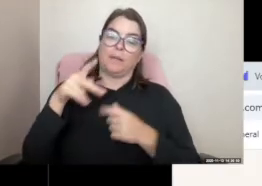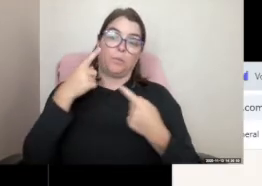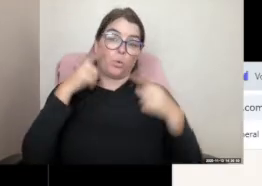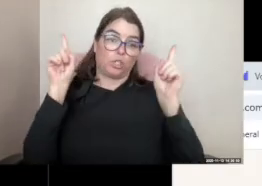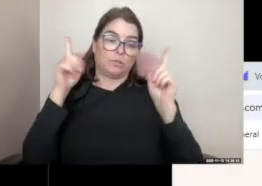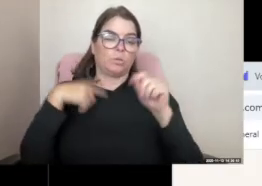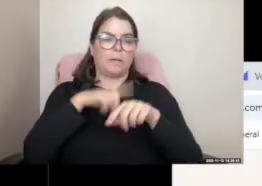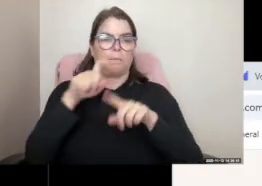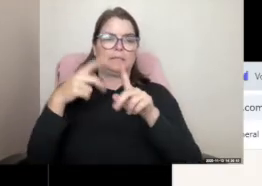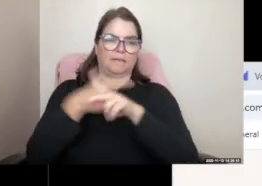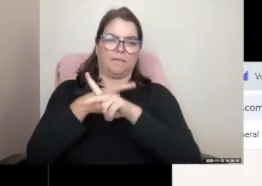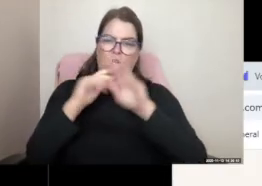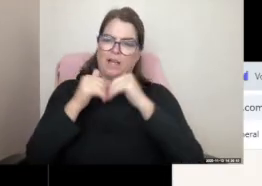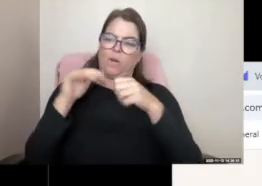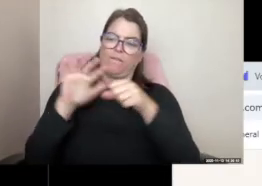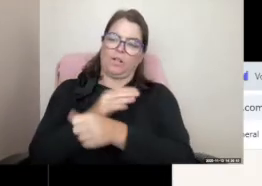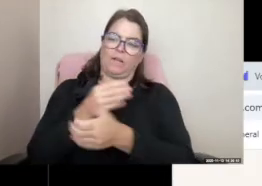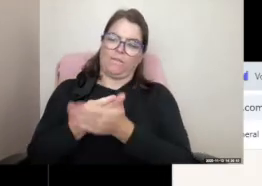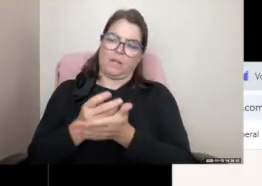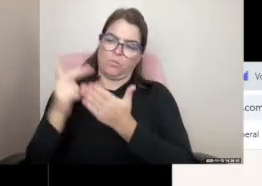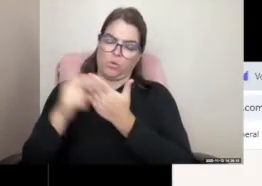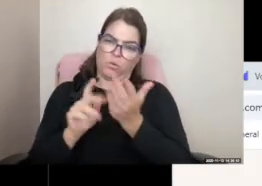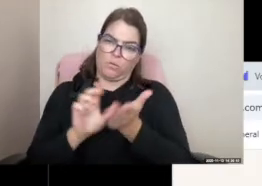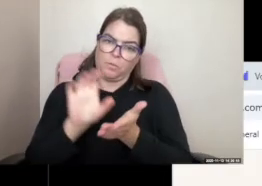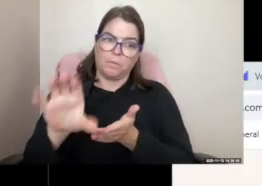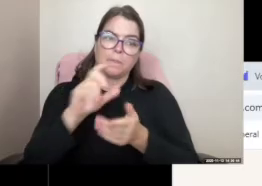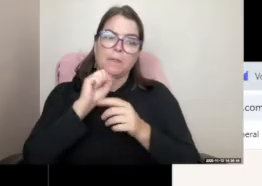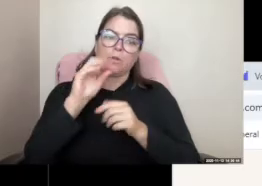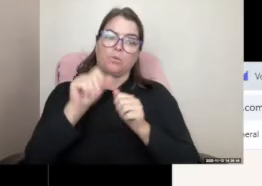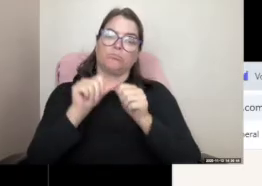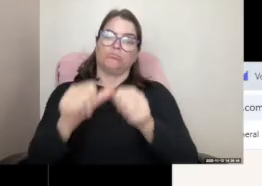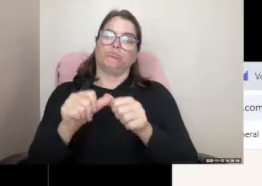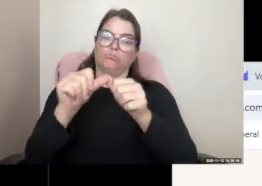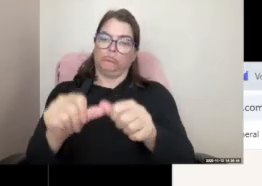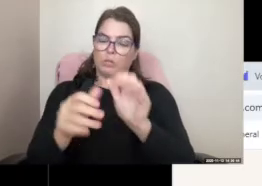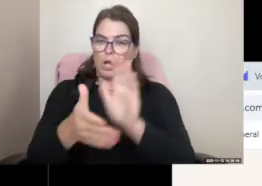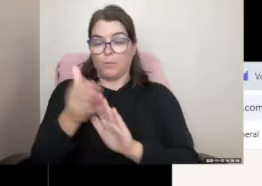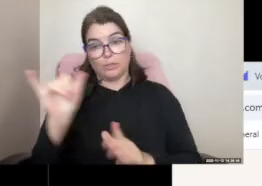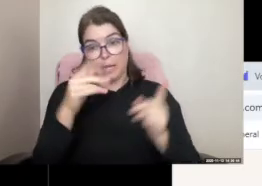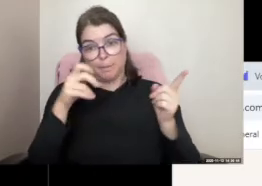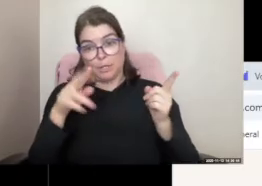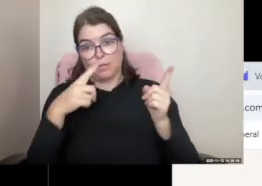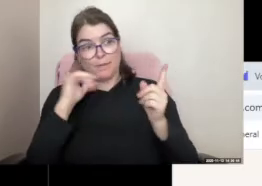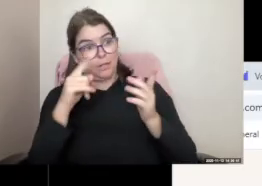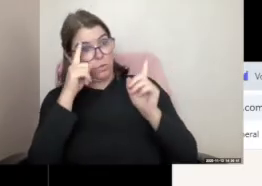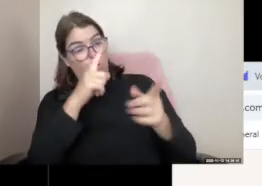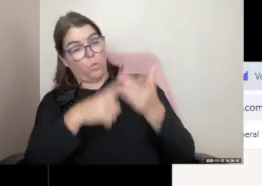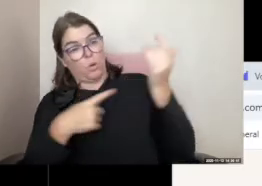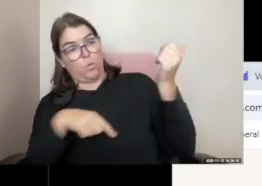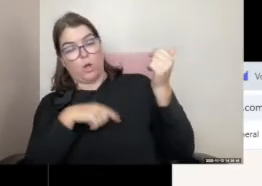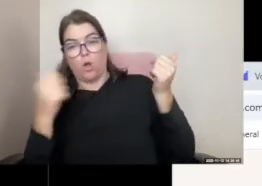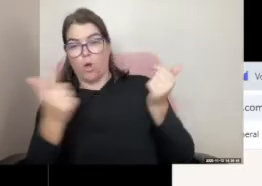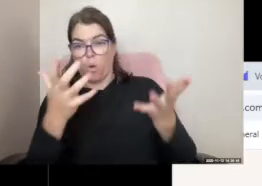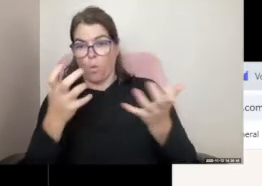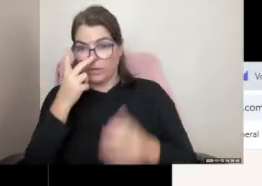scale. That's how we maintain momentum at this sort of precarious time in the market and bring down costs. Simple, streamlined